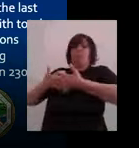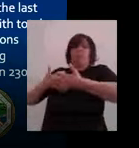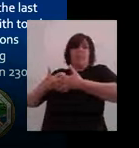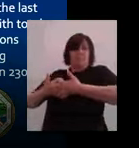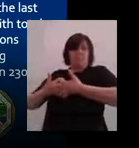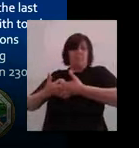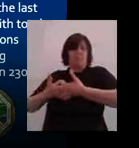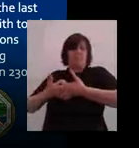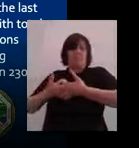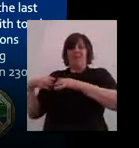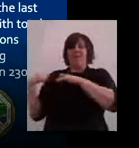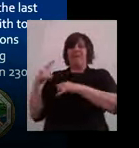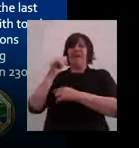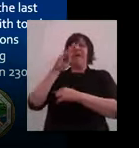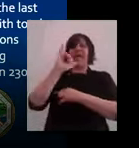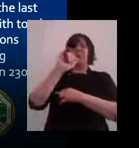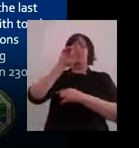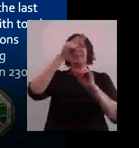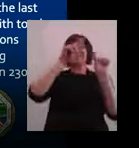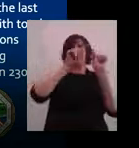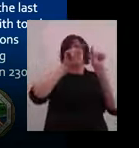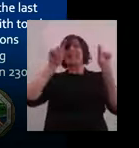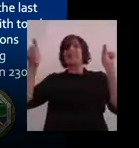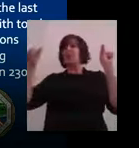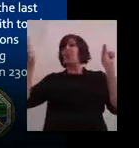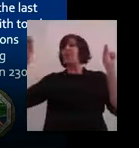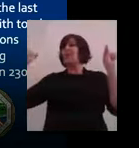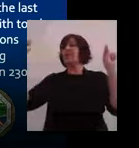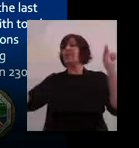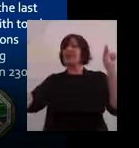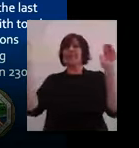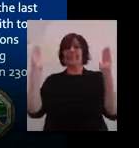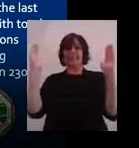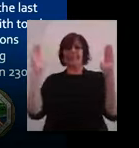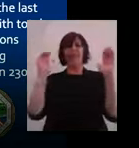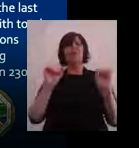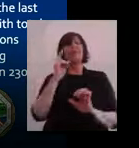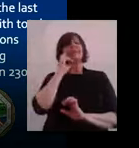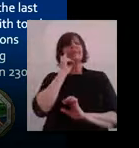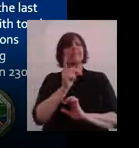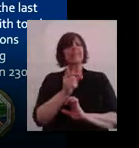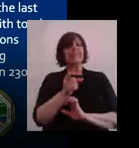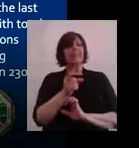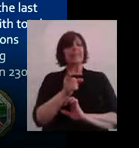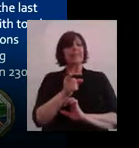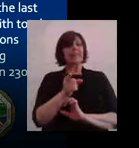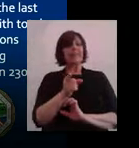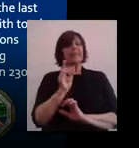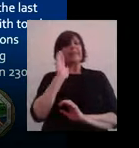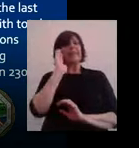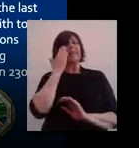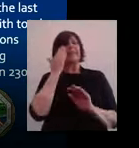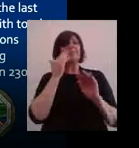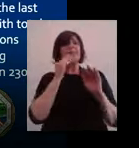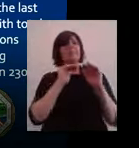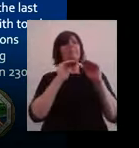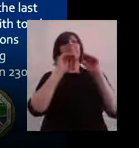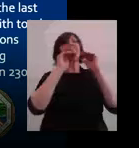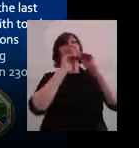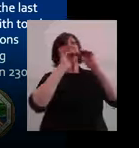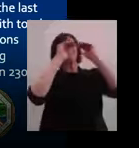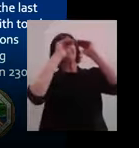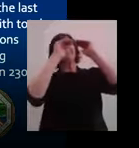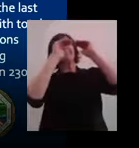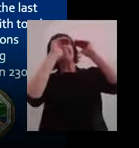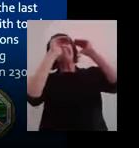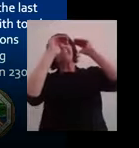2nd through April 15th. So you can see that we've seemed to reach sort of a steady state. We